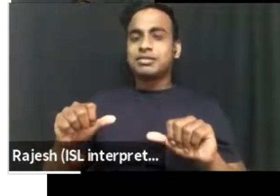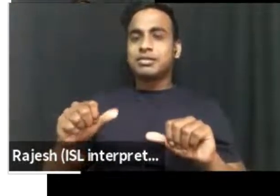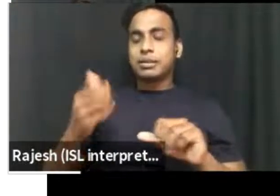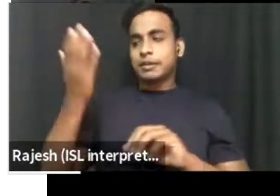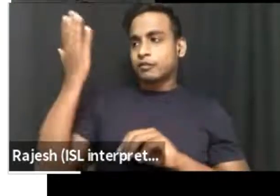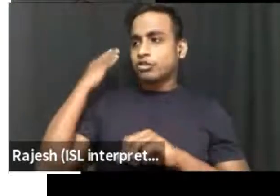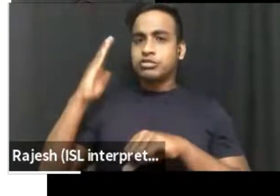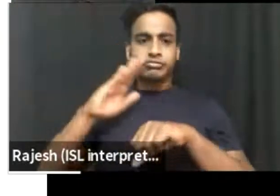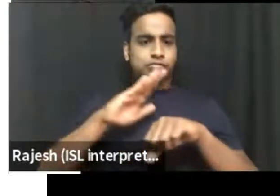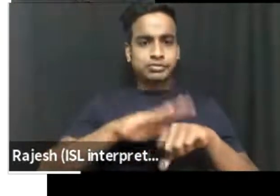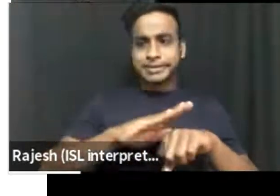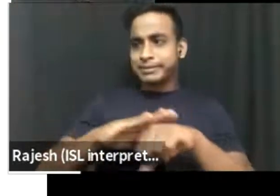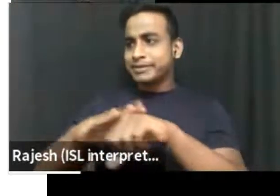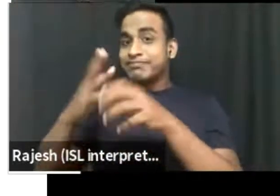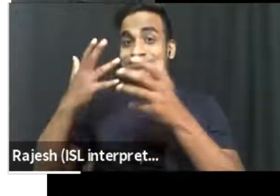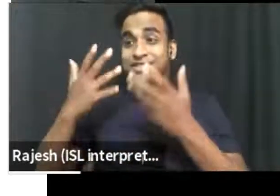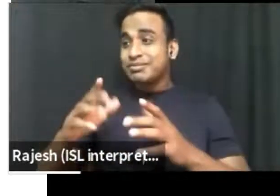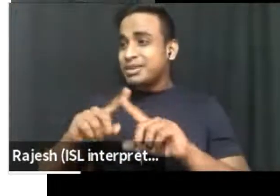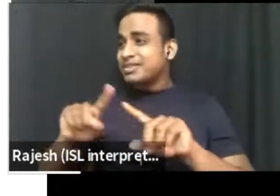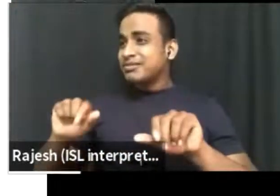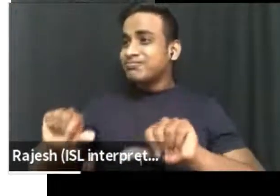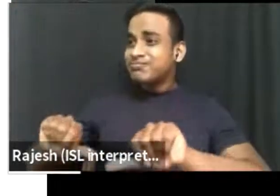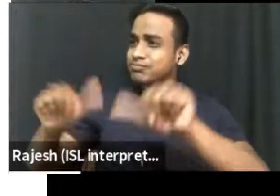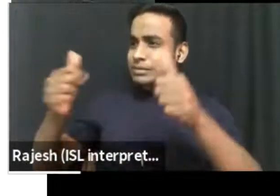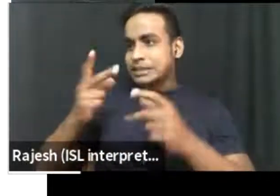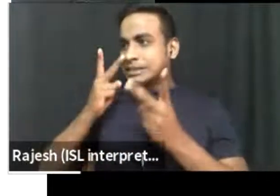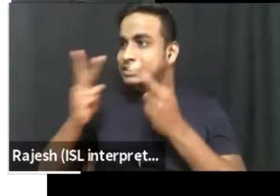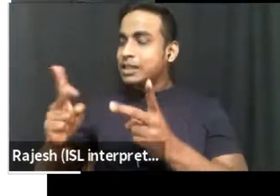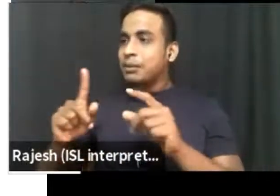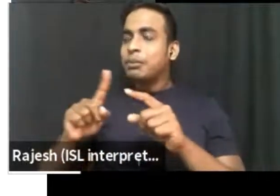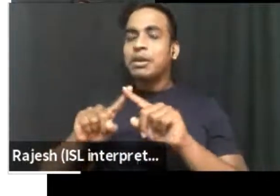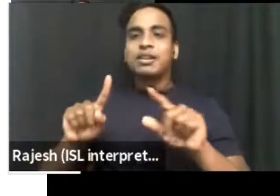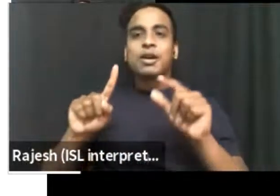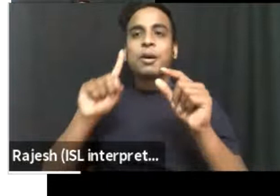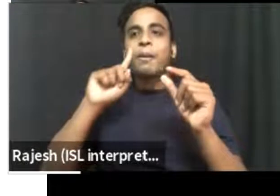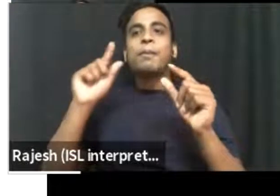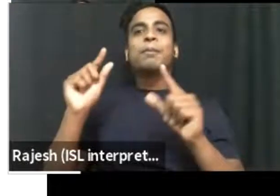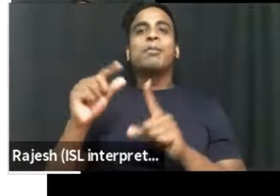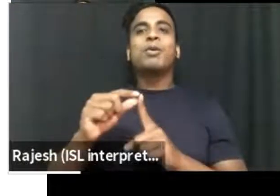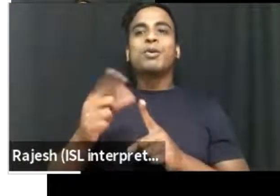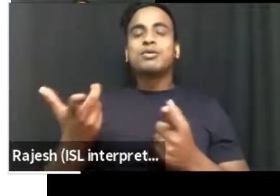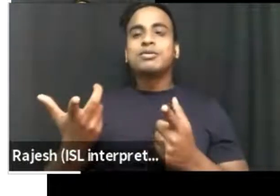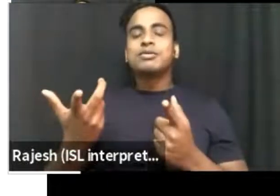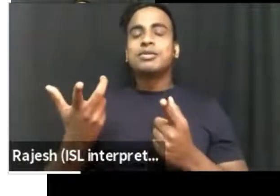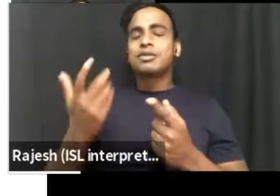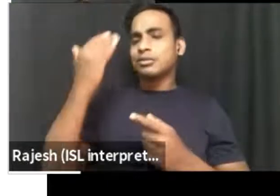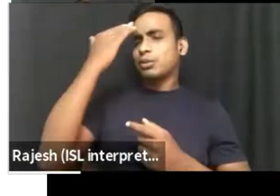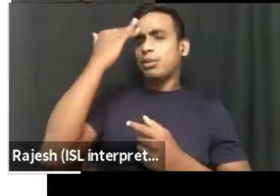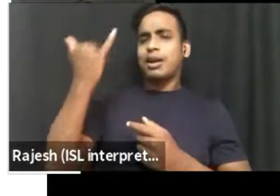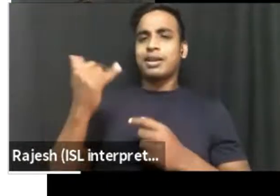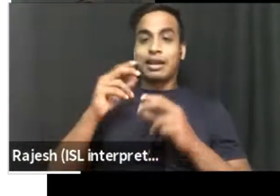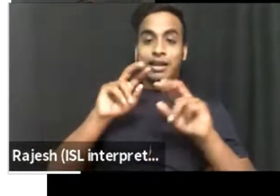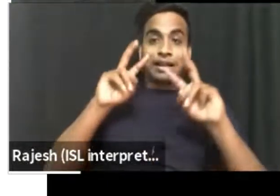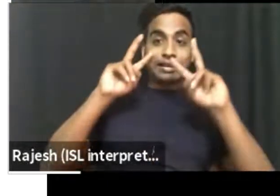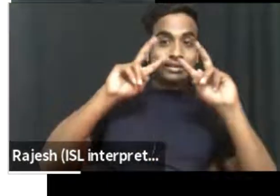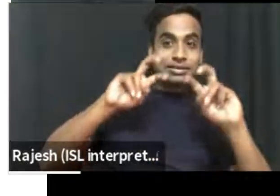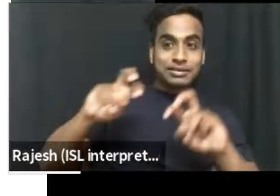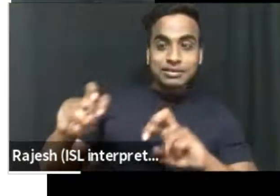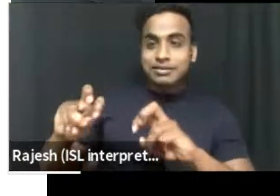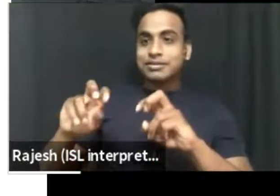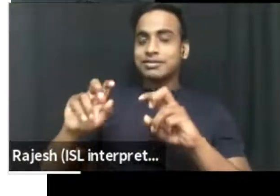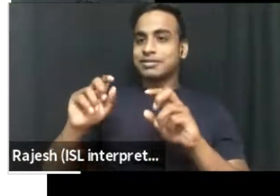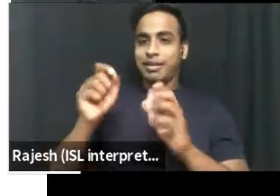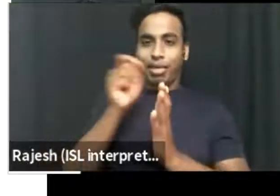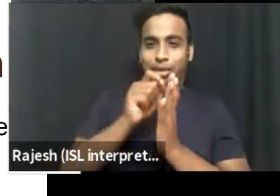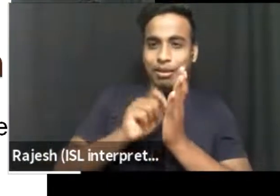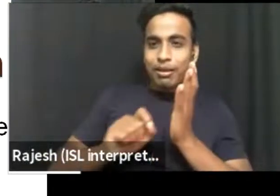do, we see that it is working well, but somewhere research around it, documentation has not been easy.